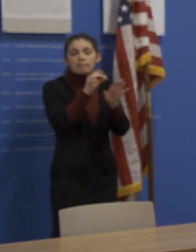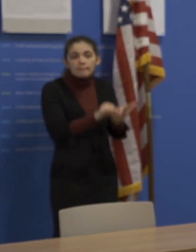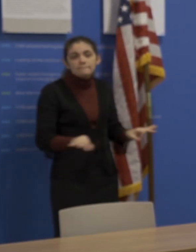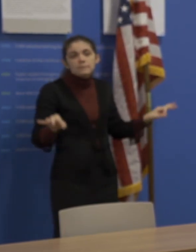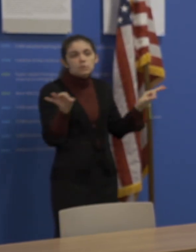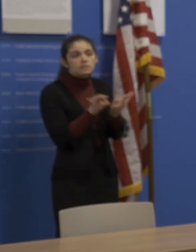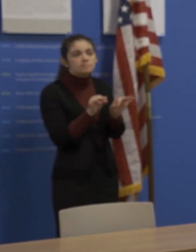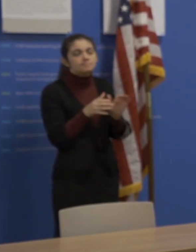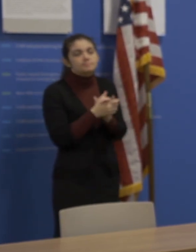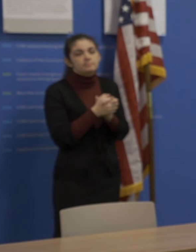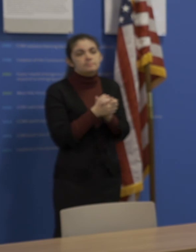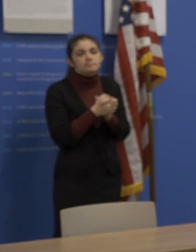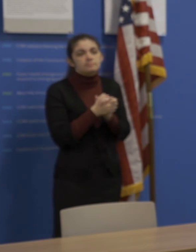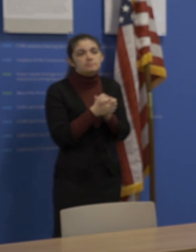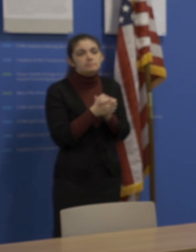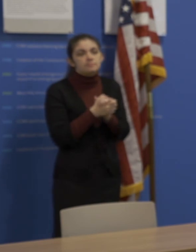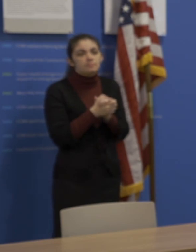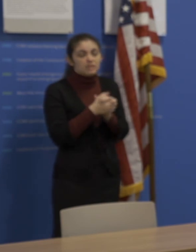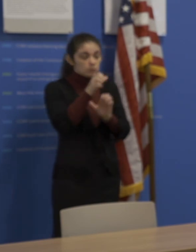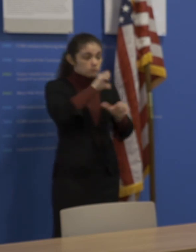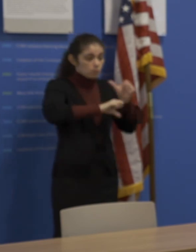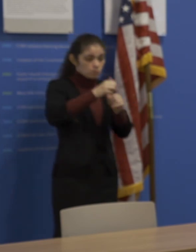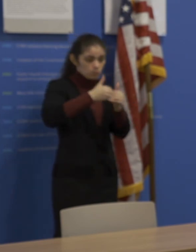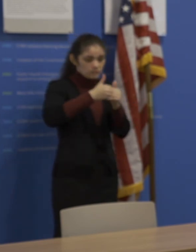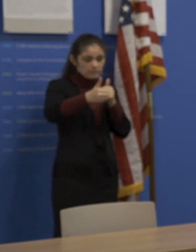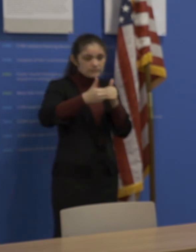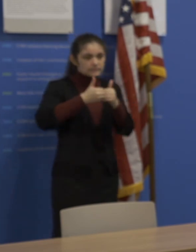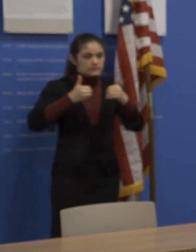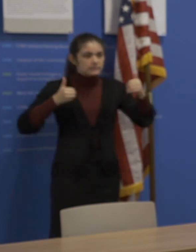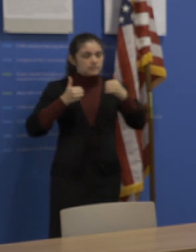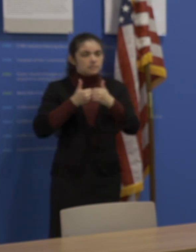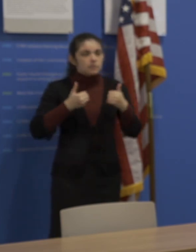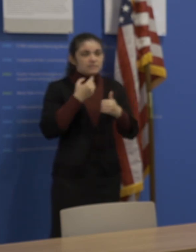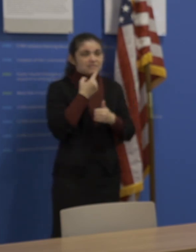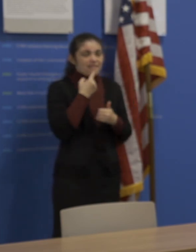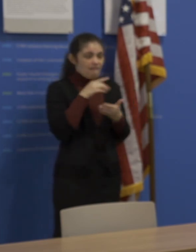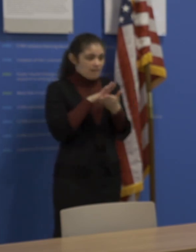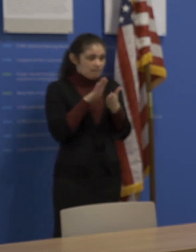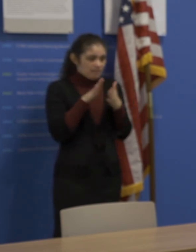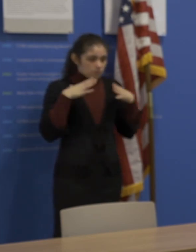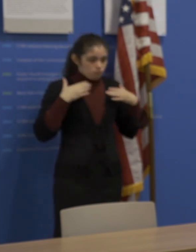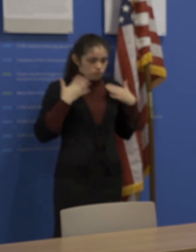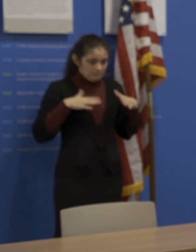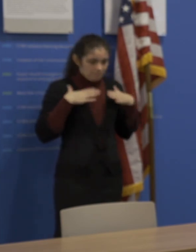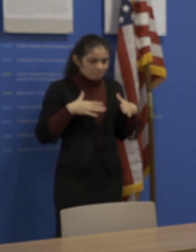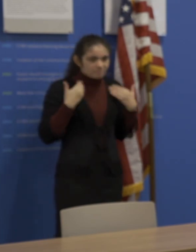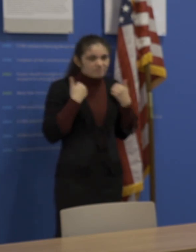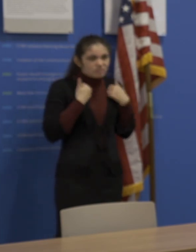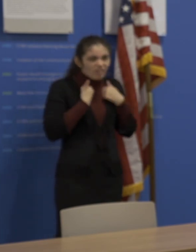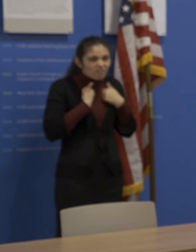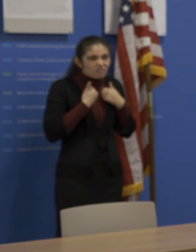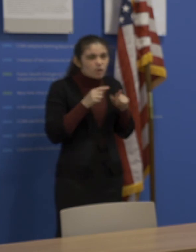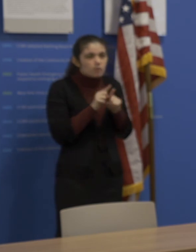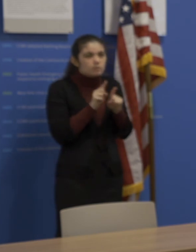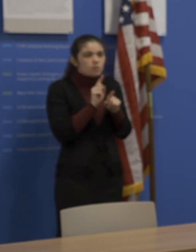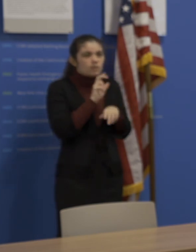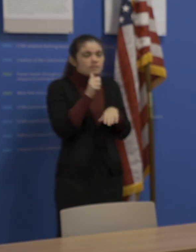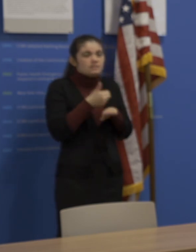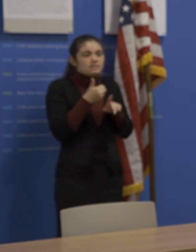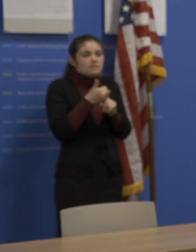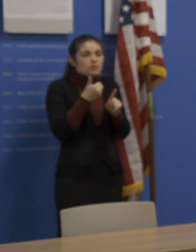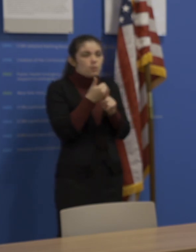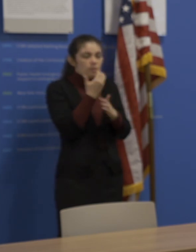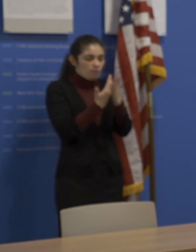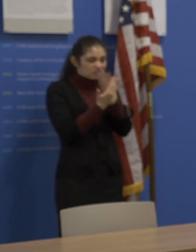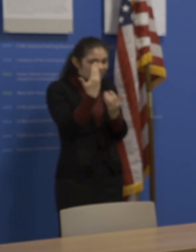critical, that we talk about social distancing. We talk about hygiene. and the evidence-based hygiene around simple